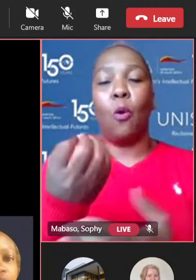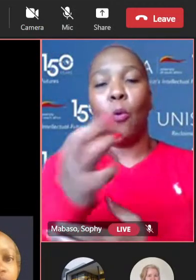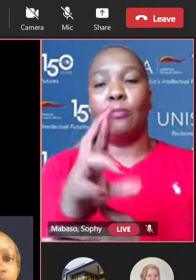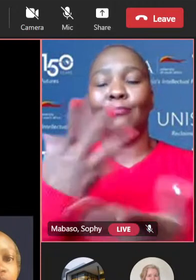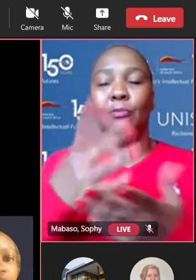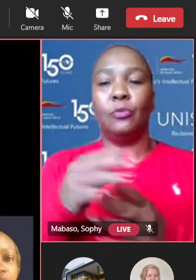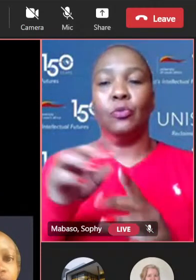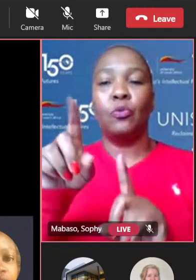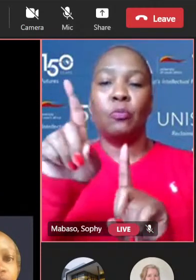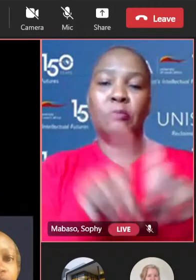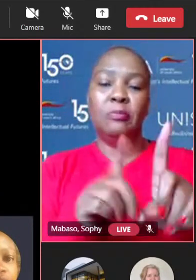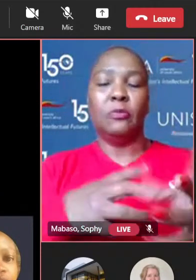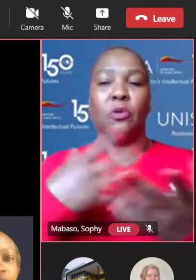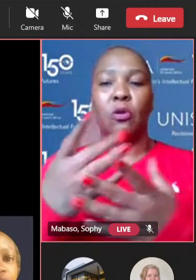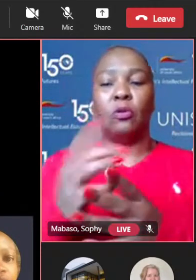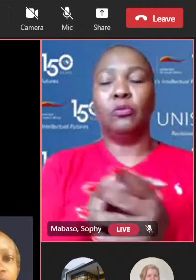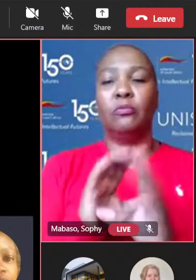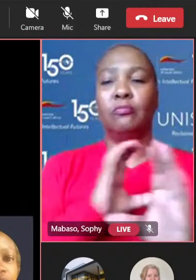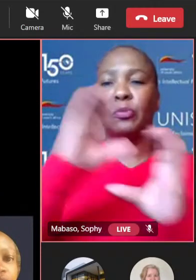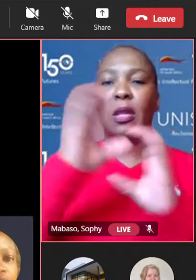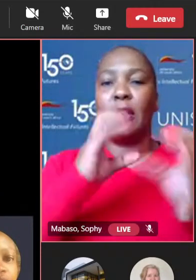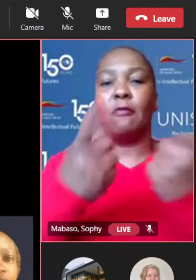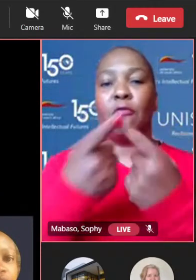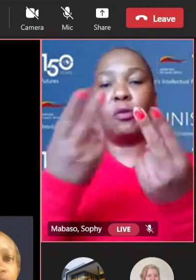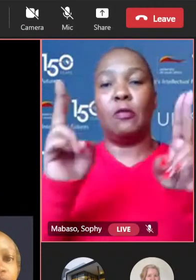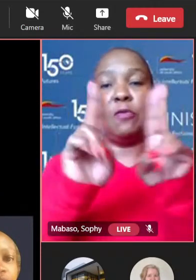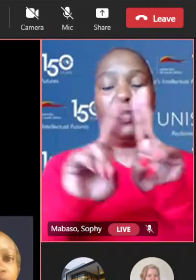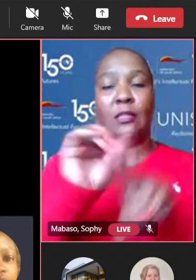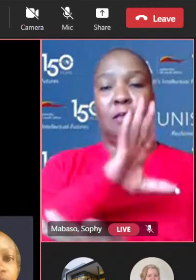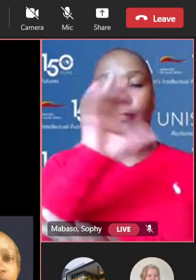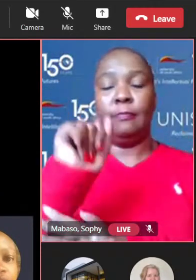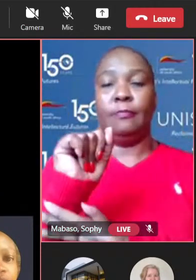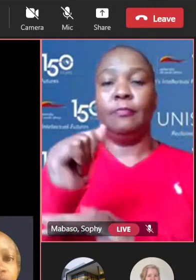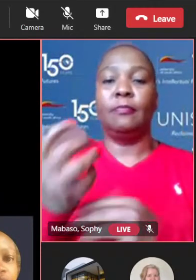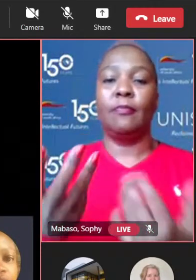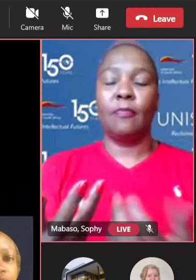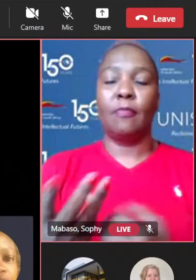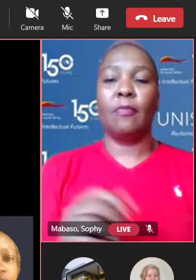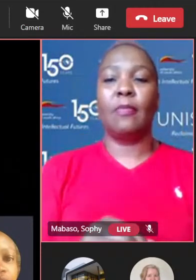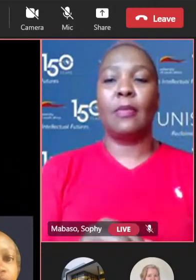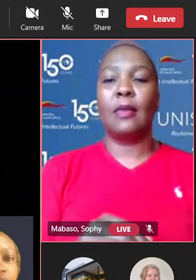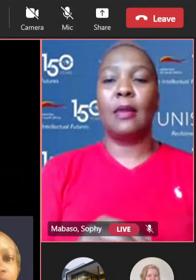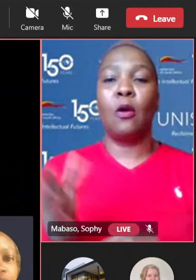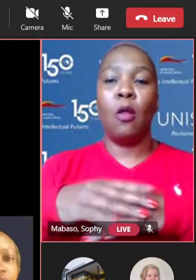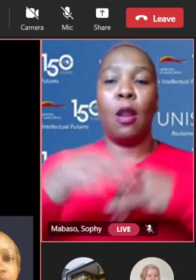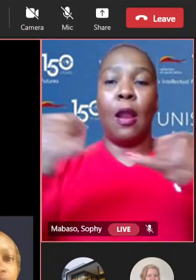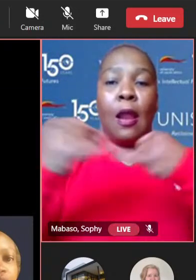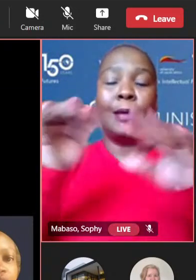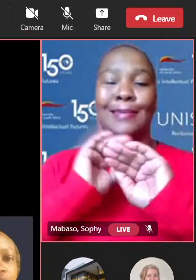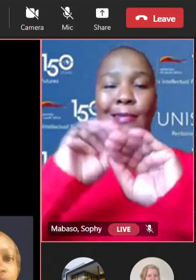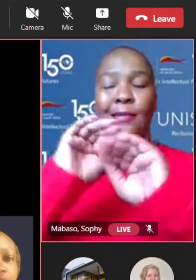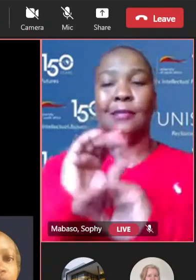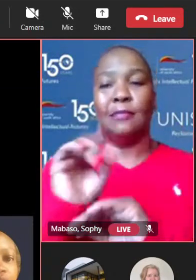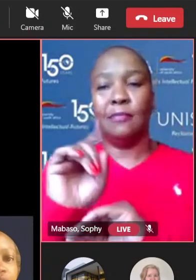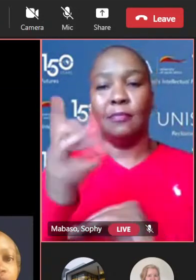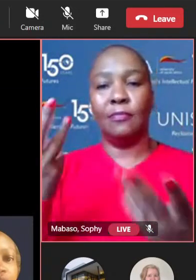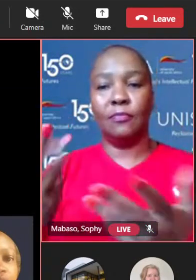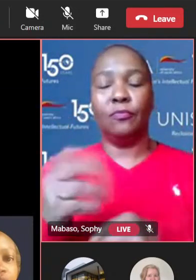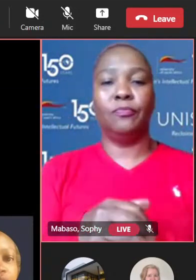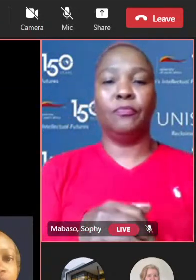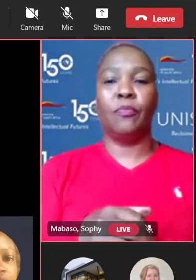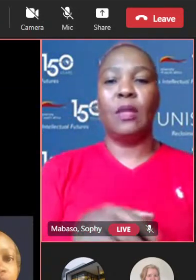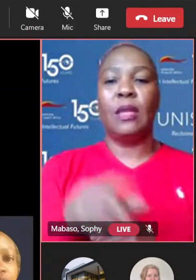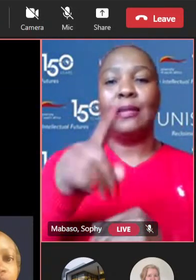out on communication from the university. And e-tutoring, we're saying it's a default mode